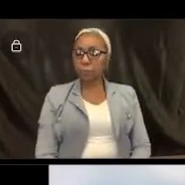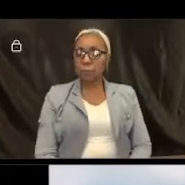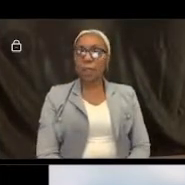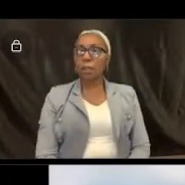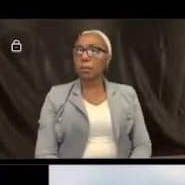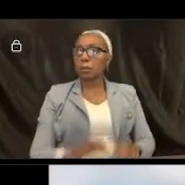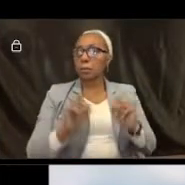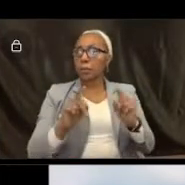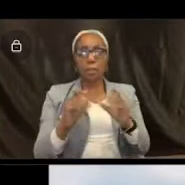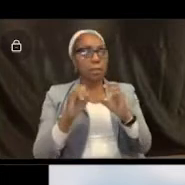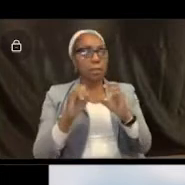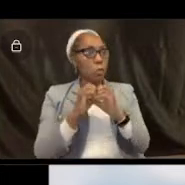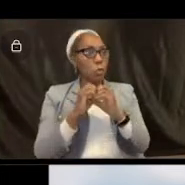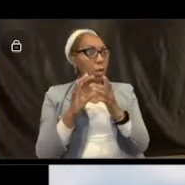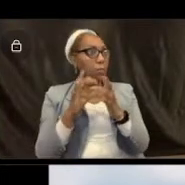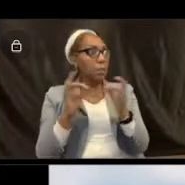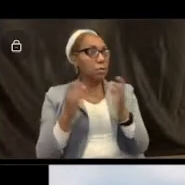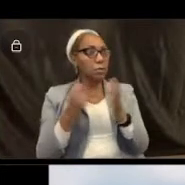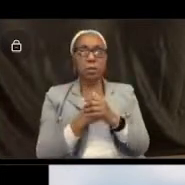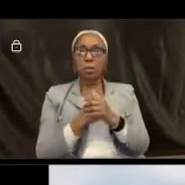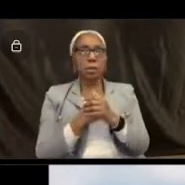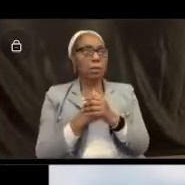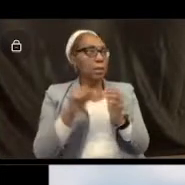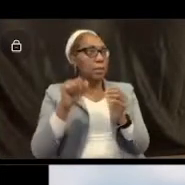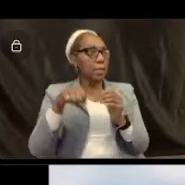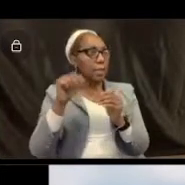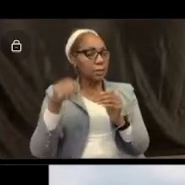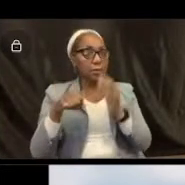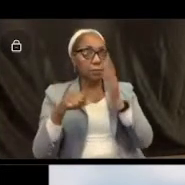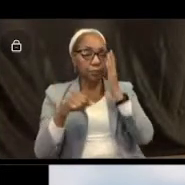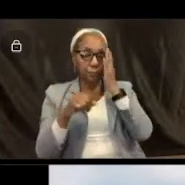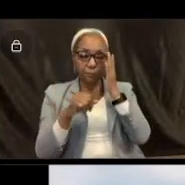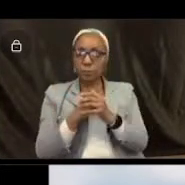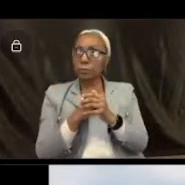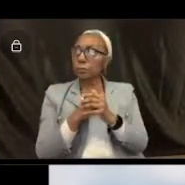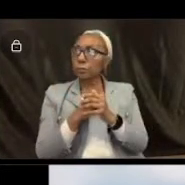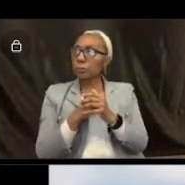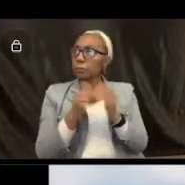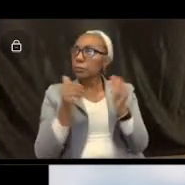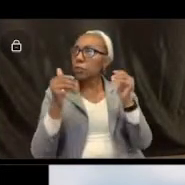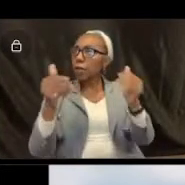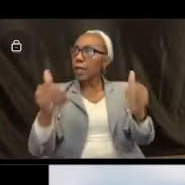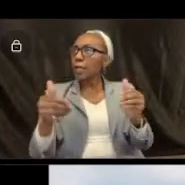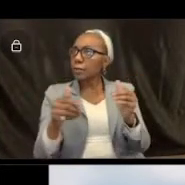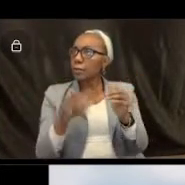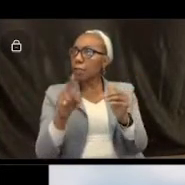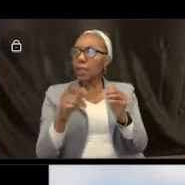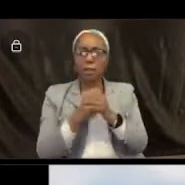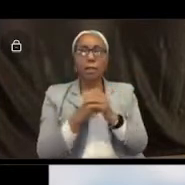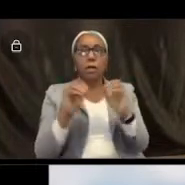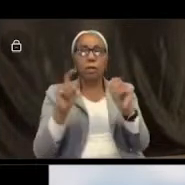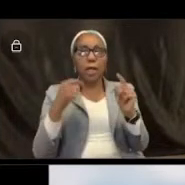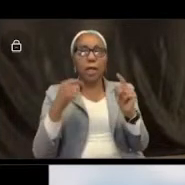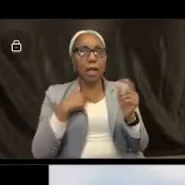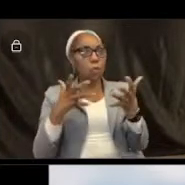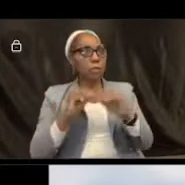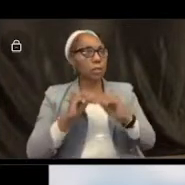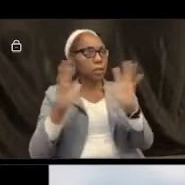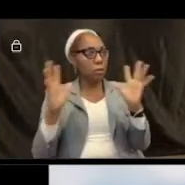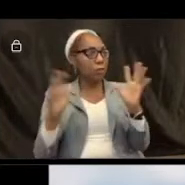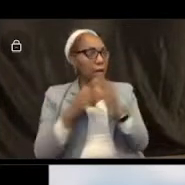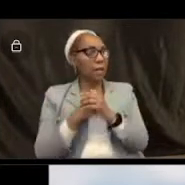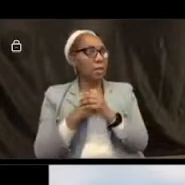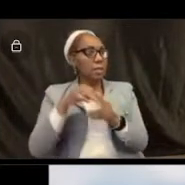Any other comments? Jamie? Yes. Go ahead. Commissioner? I just wanted to clarify before we